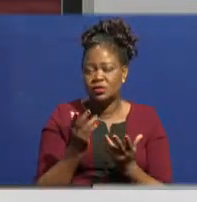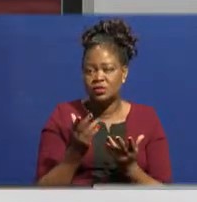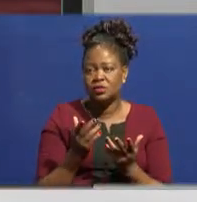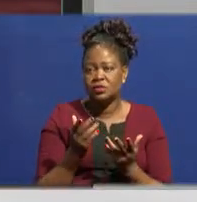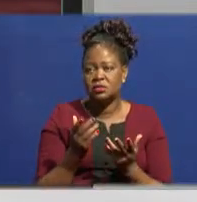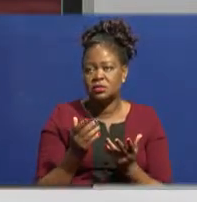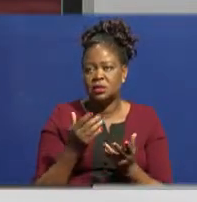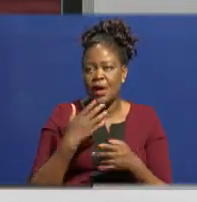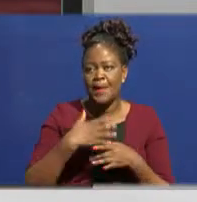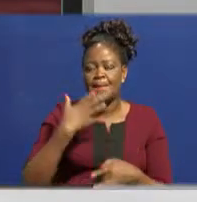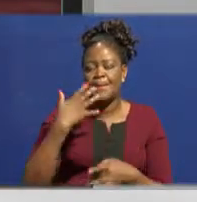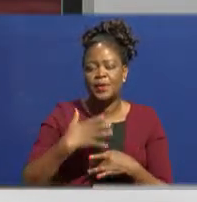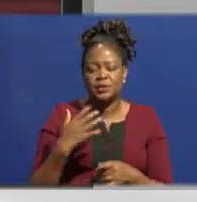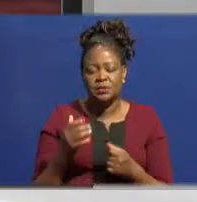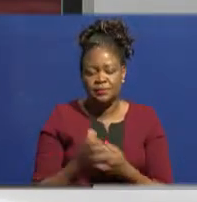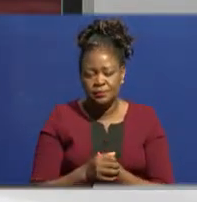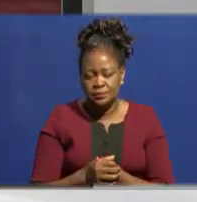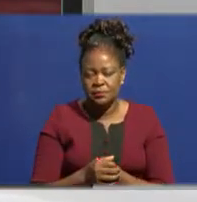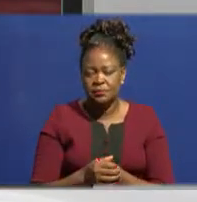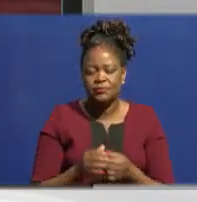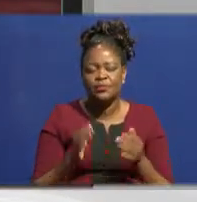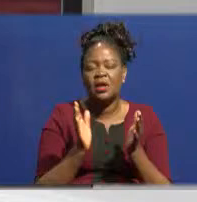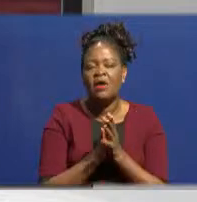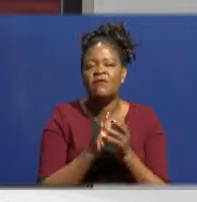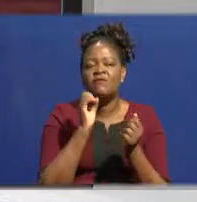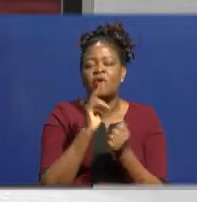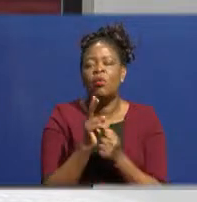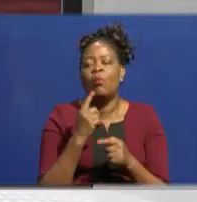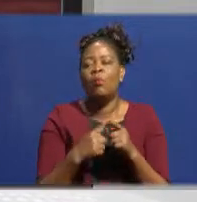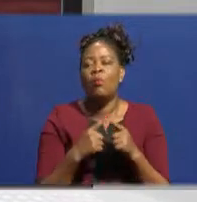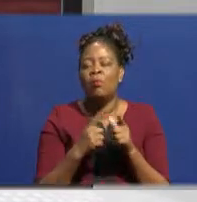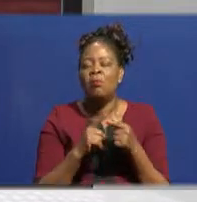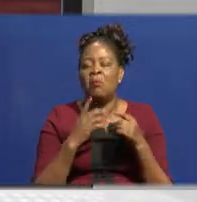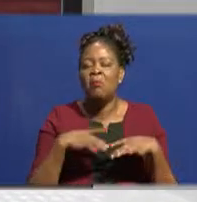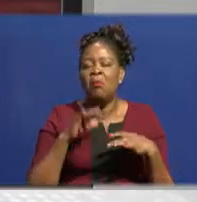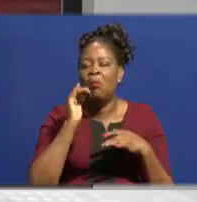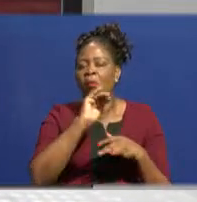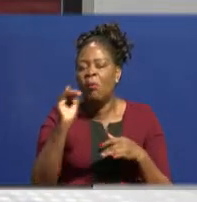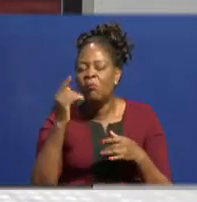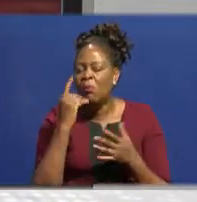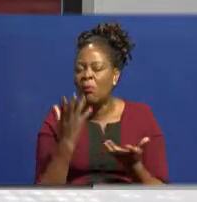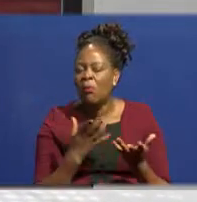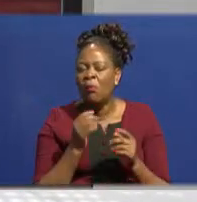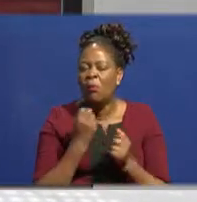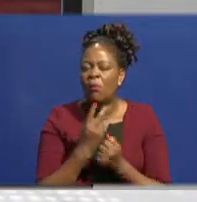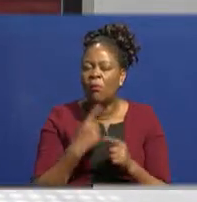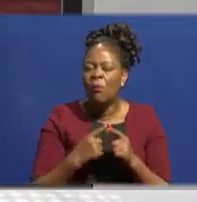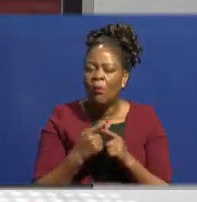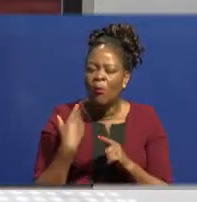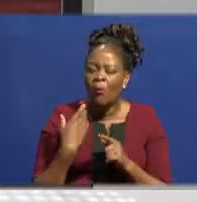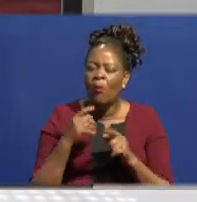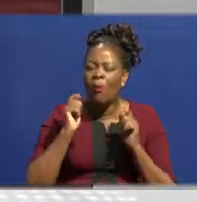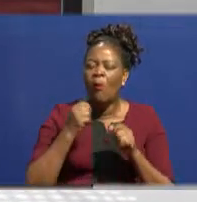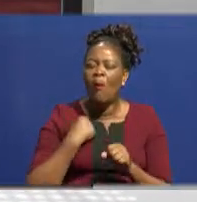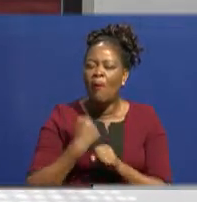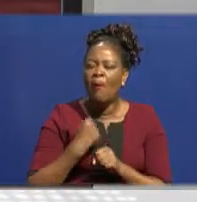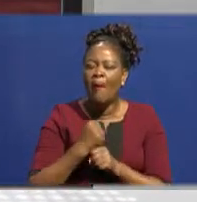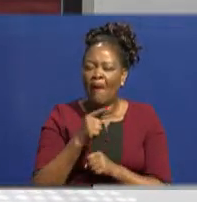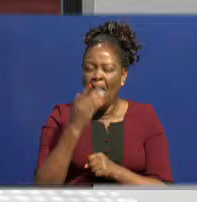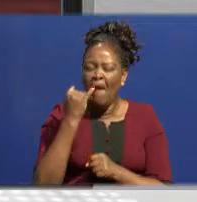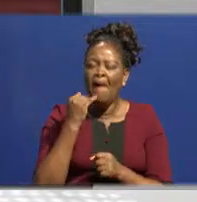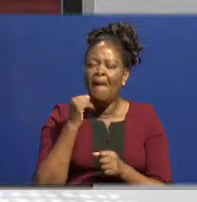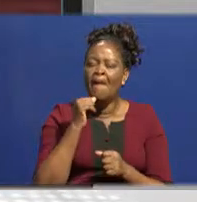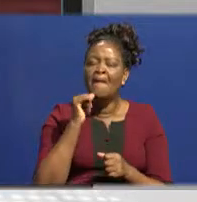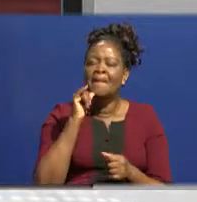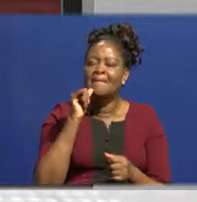the boundaries have hit the threshold of 12 years. You know, somebody may ask Mheshimiwa, where were we 12 years? You should have done this. Because if that